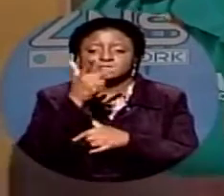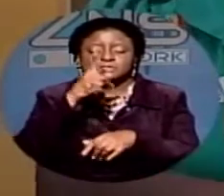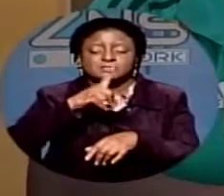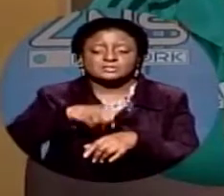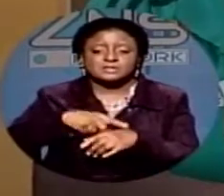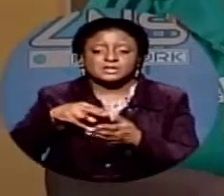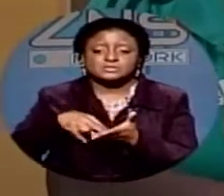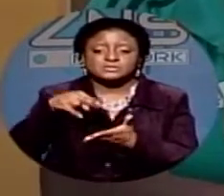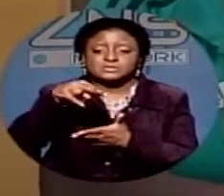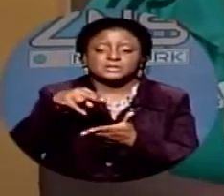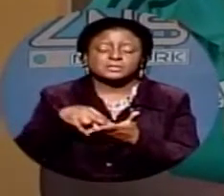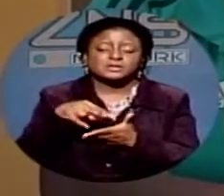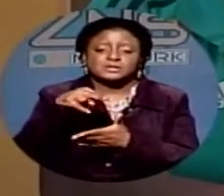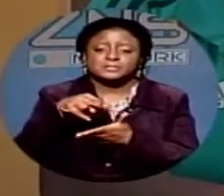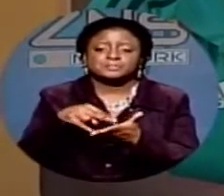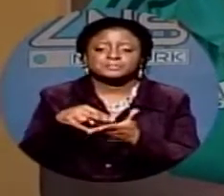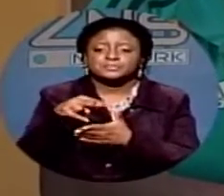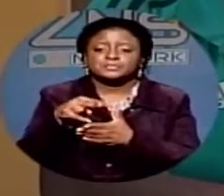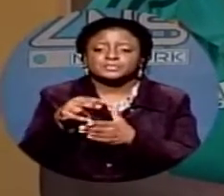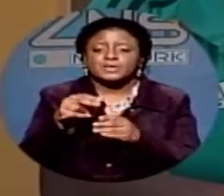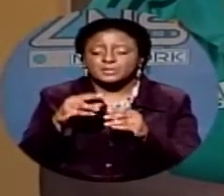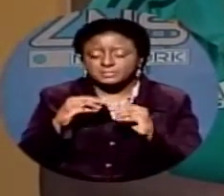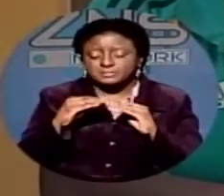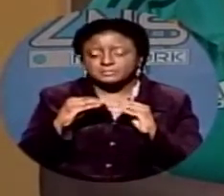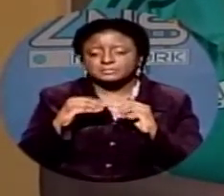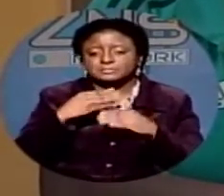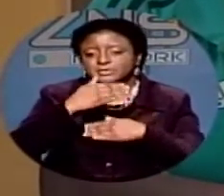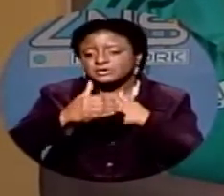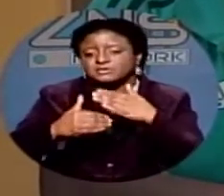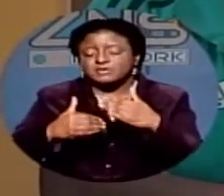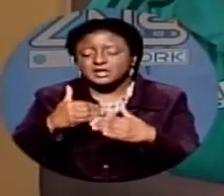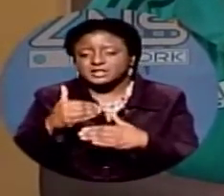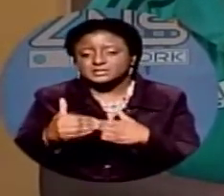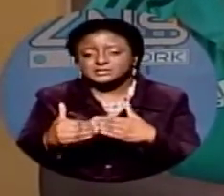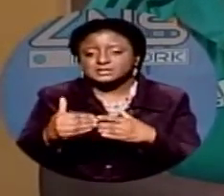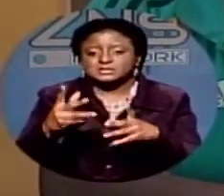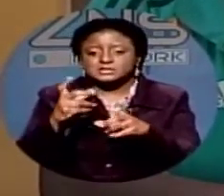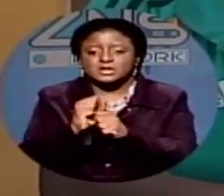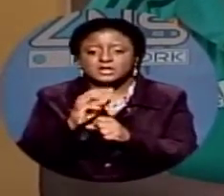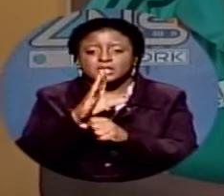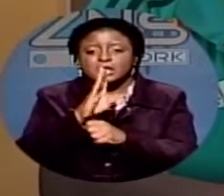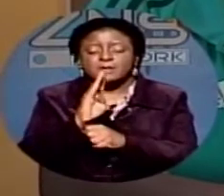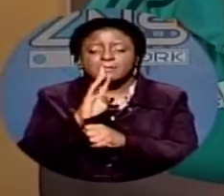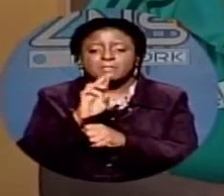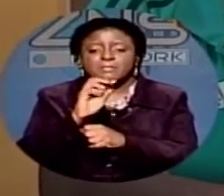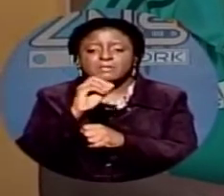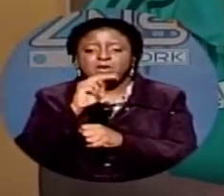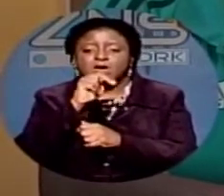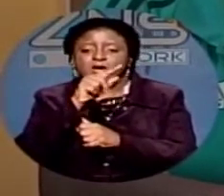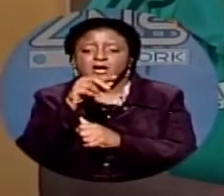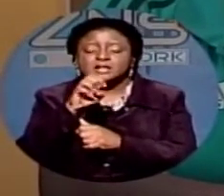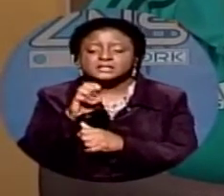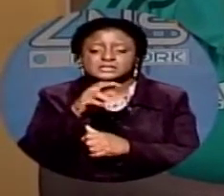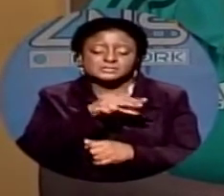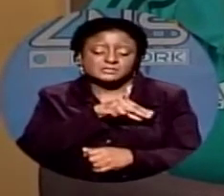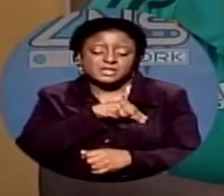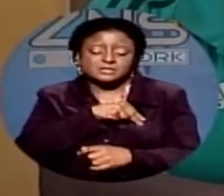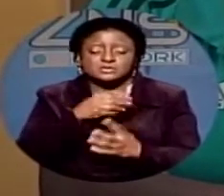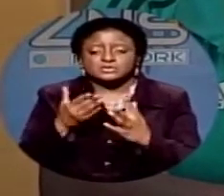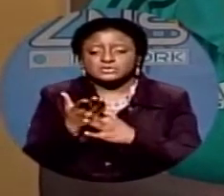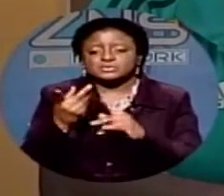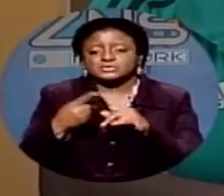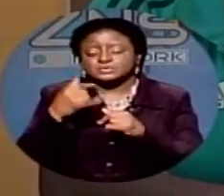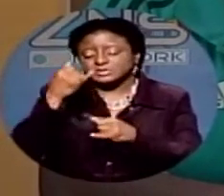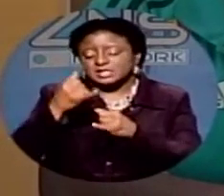steadily progressed throughout the competition. She held the bronze medal position straight till the very last round.